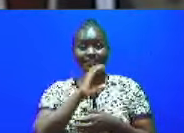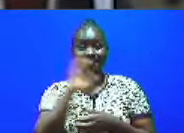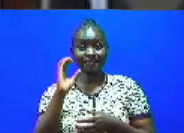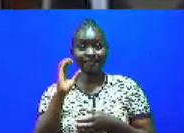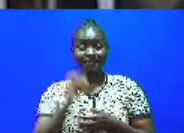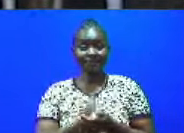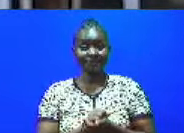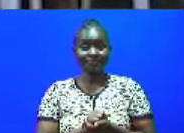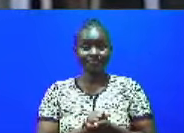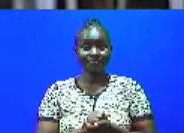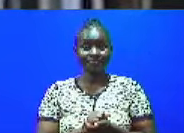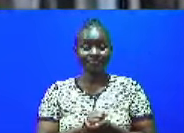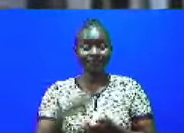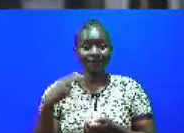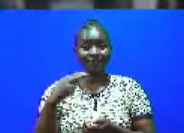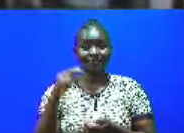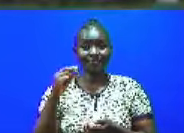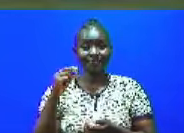the Hague.